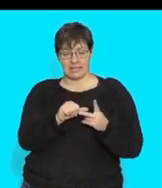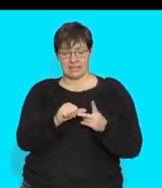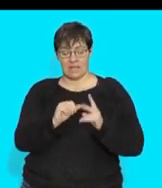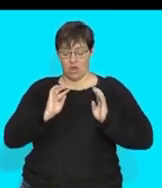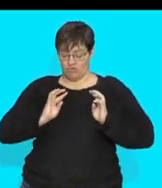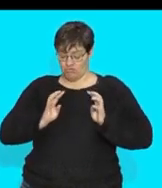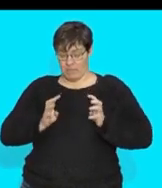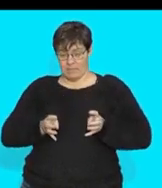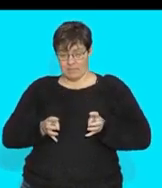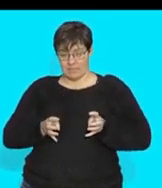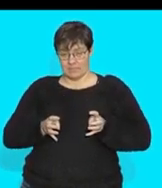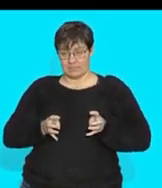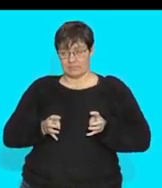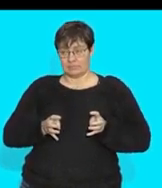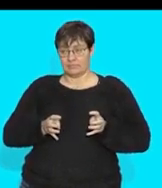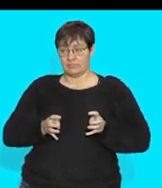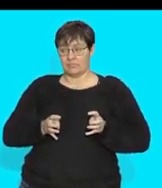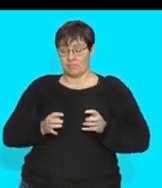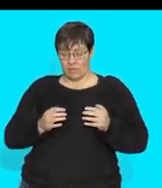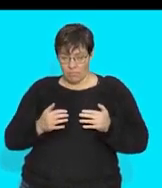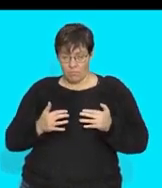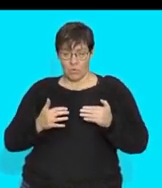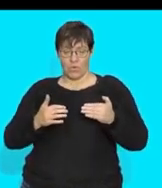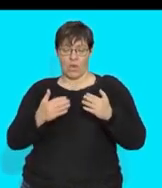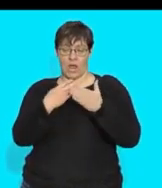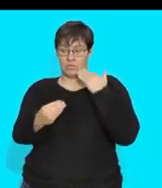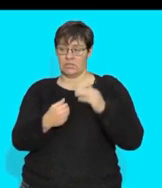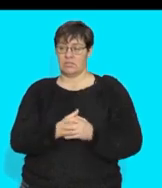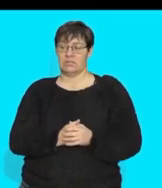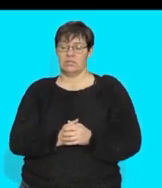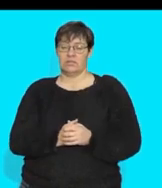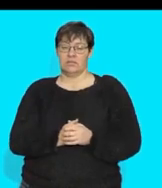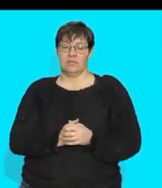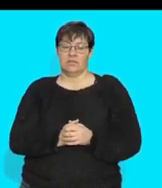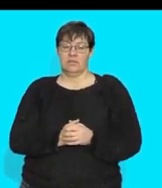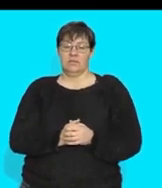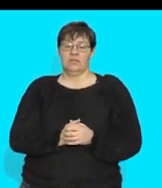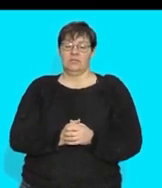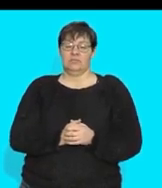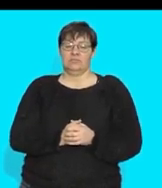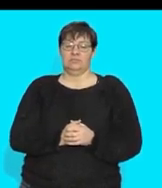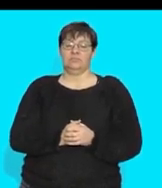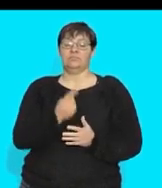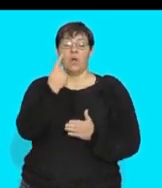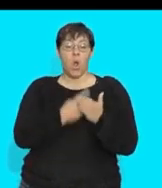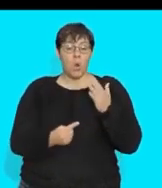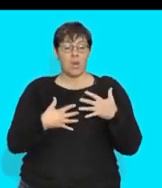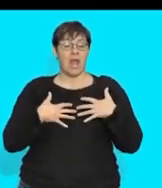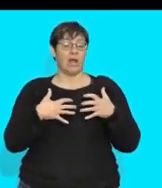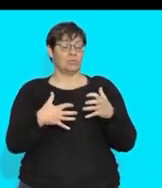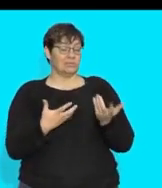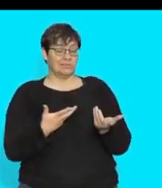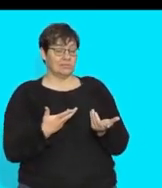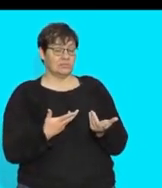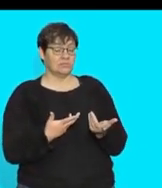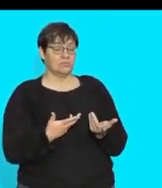cage is moving out. And the rib cage can only move out